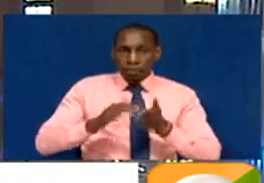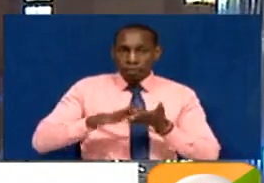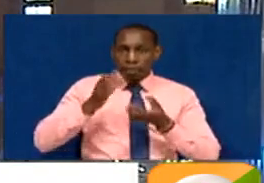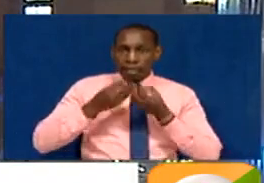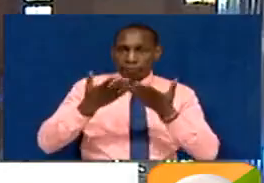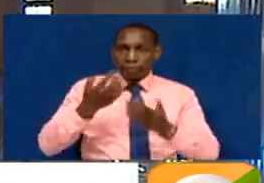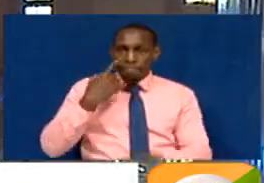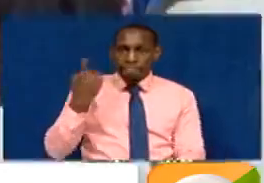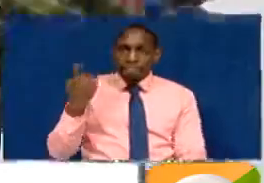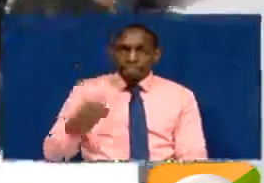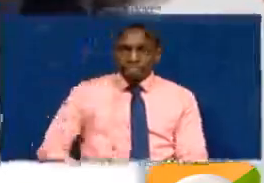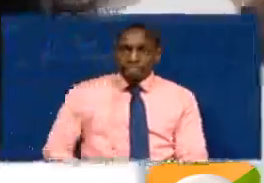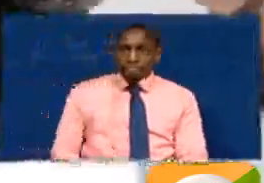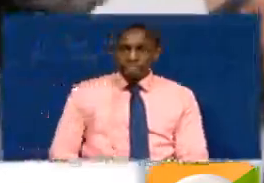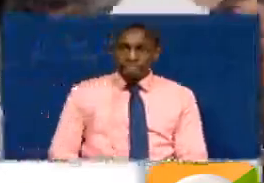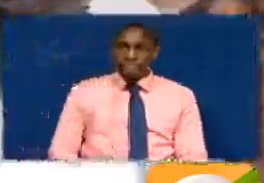more details.